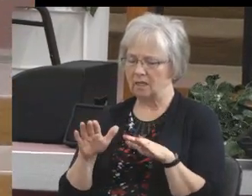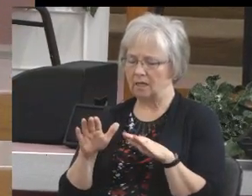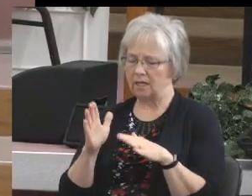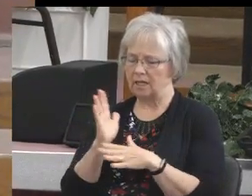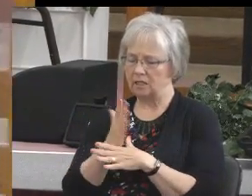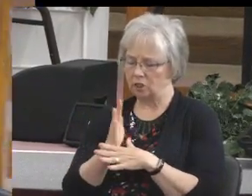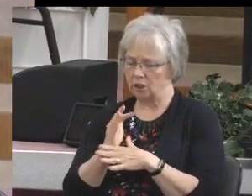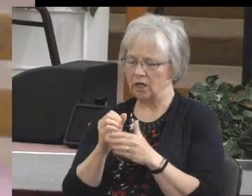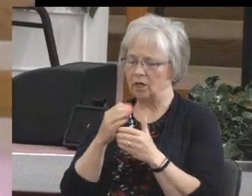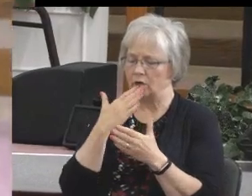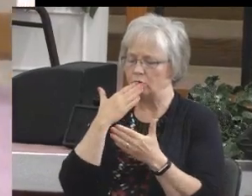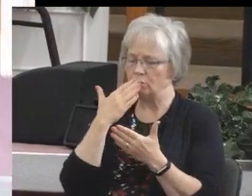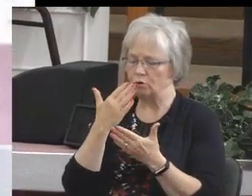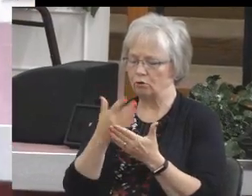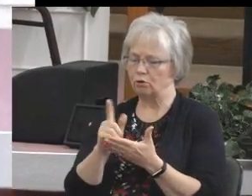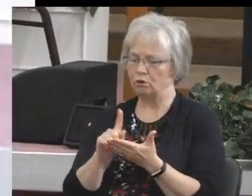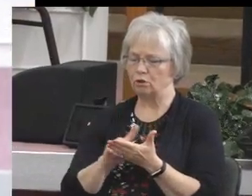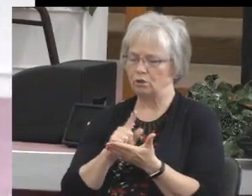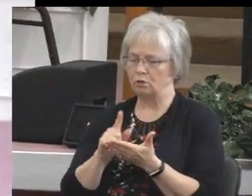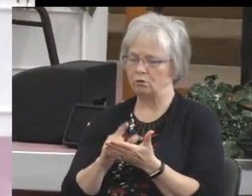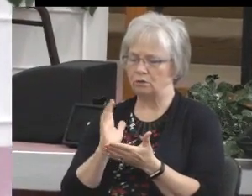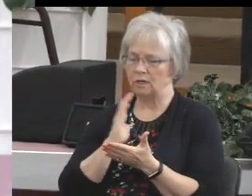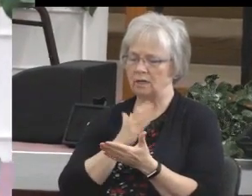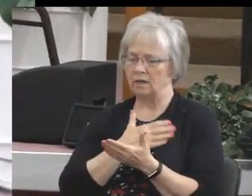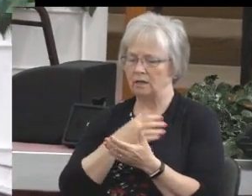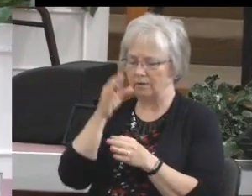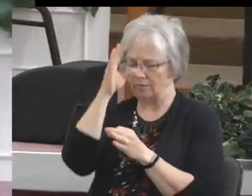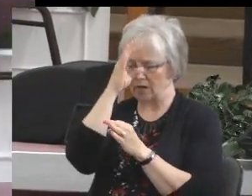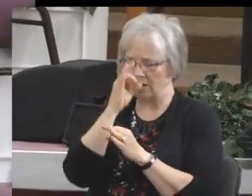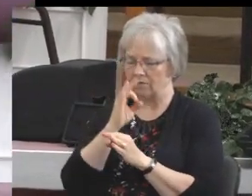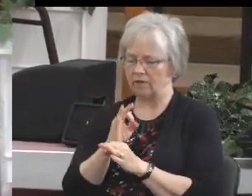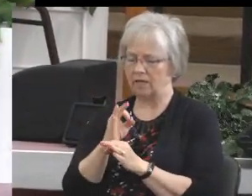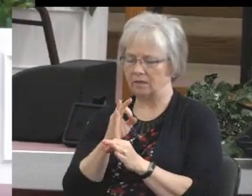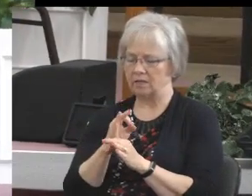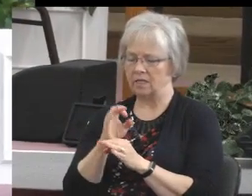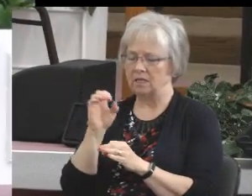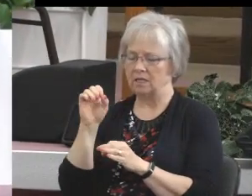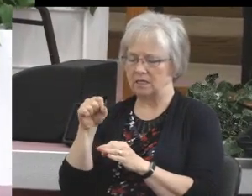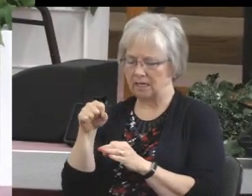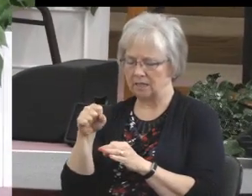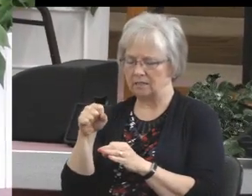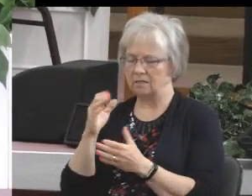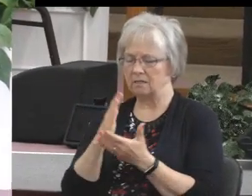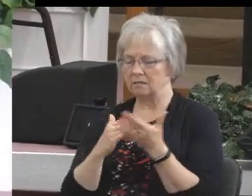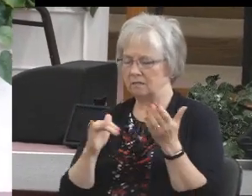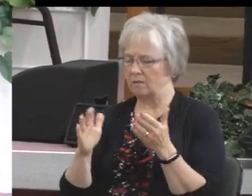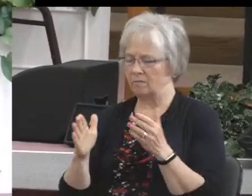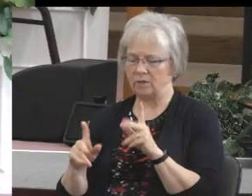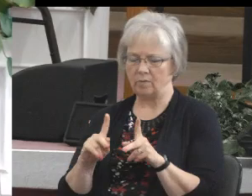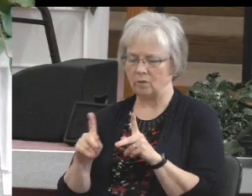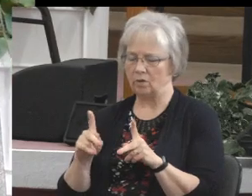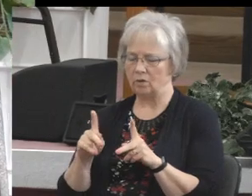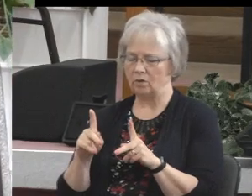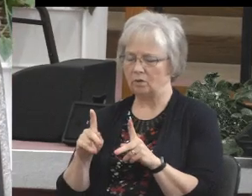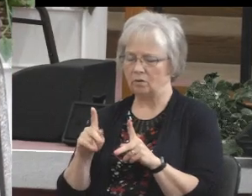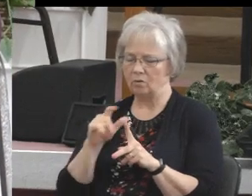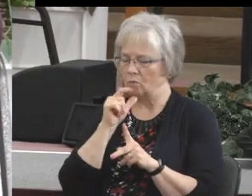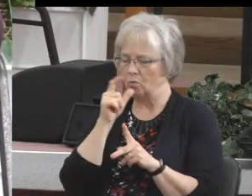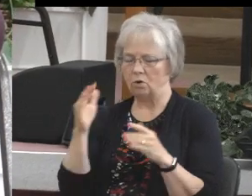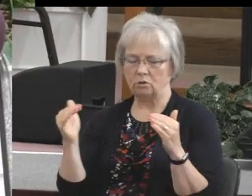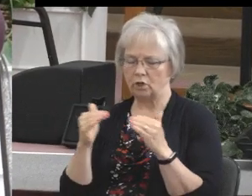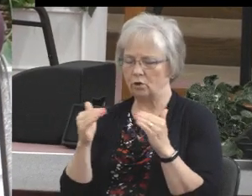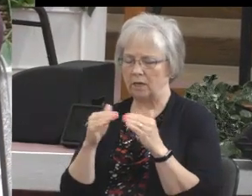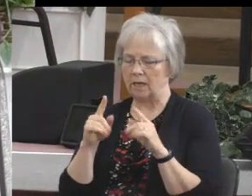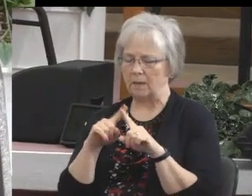good news of our faith. Yes, it will offend some, but it's the only answer